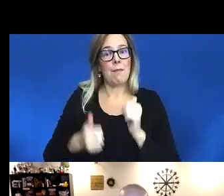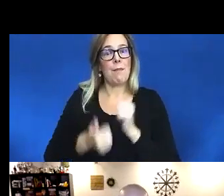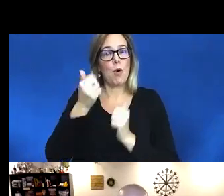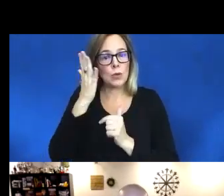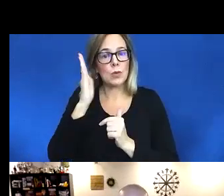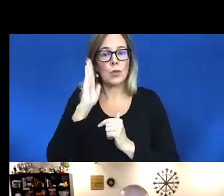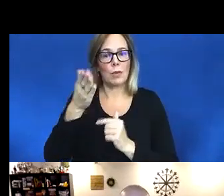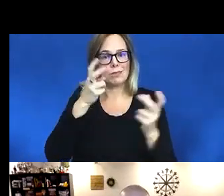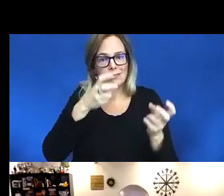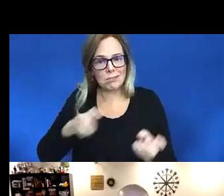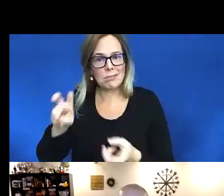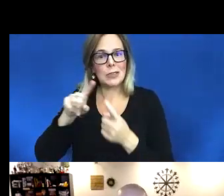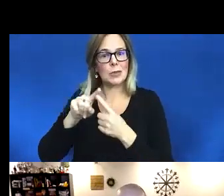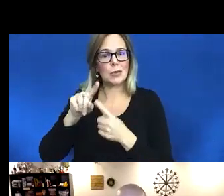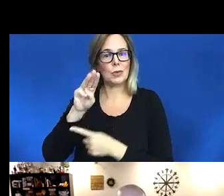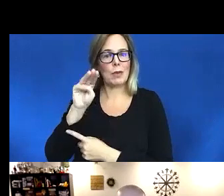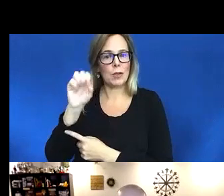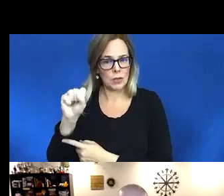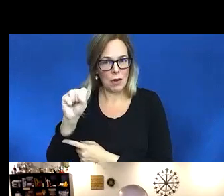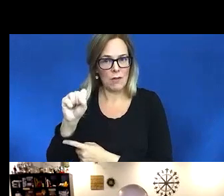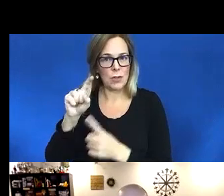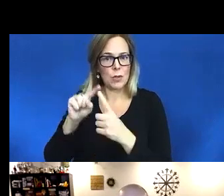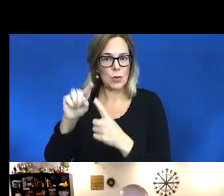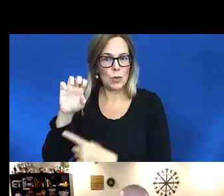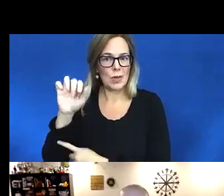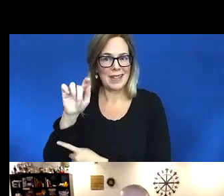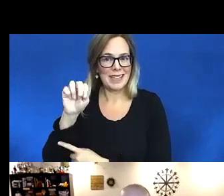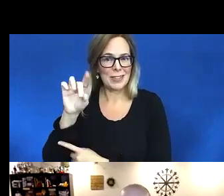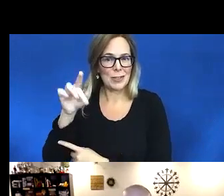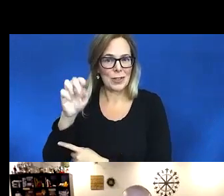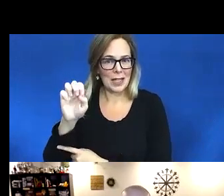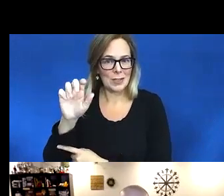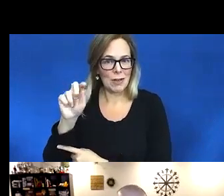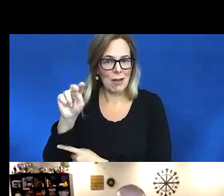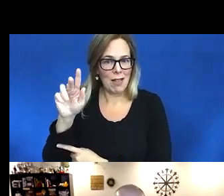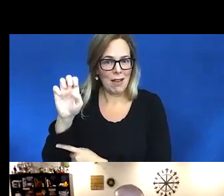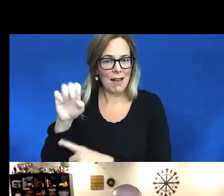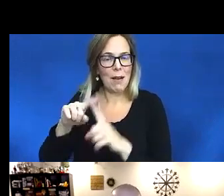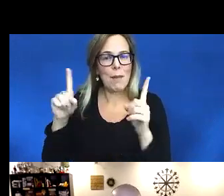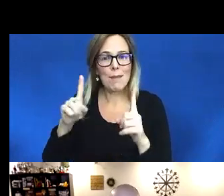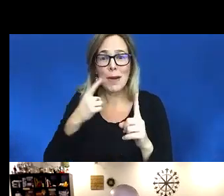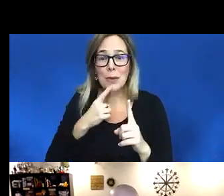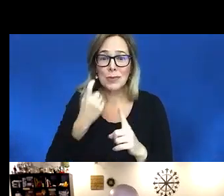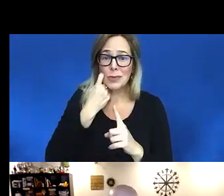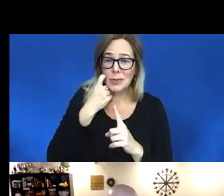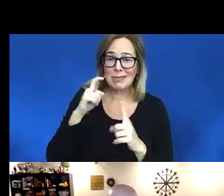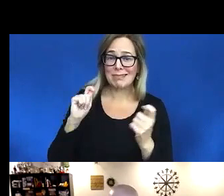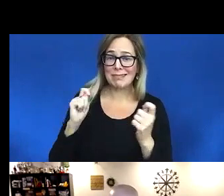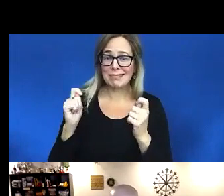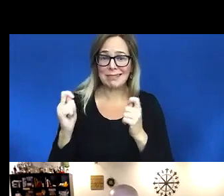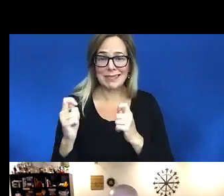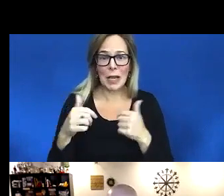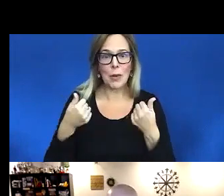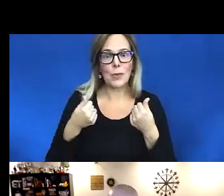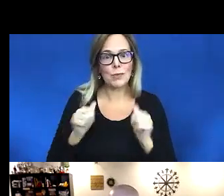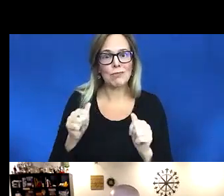Online. This was originally scheduled to happen over a number of months, but based on feedback from all of you, we're trying to make sure that we accelerate through this